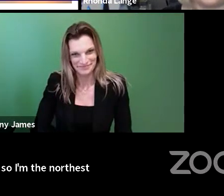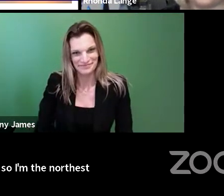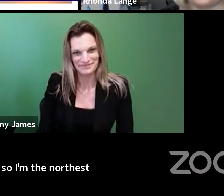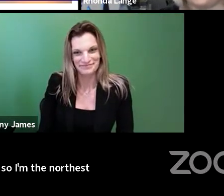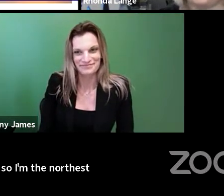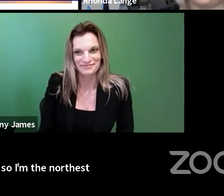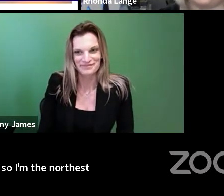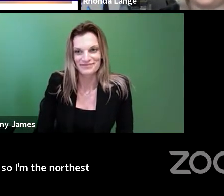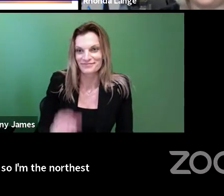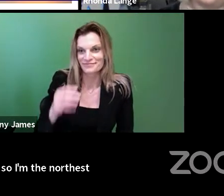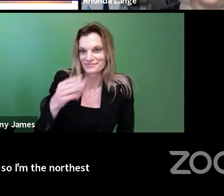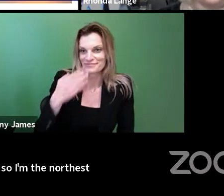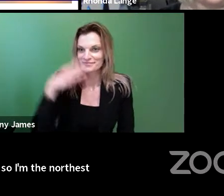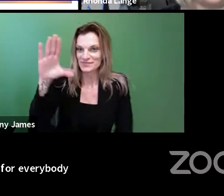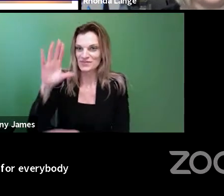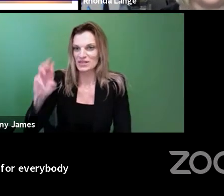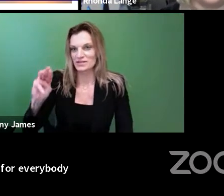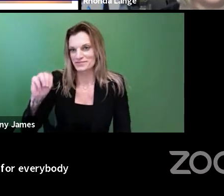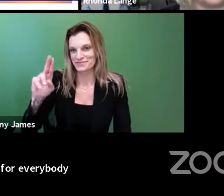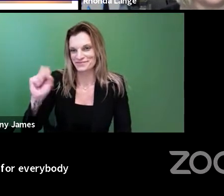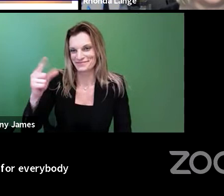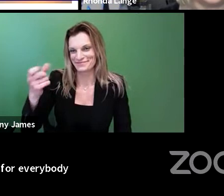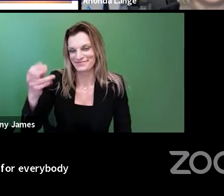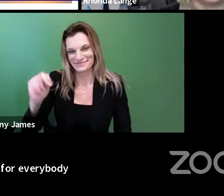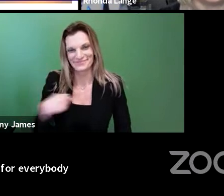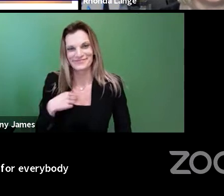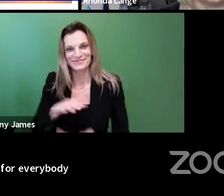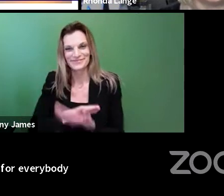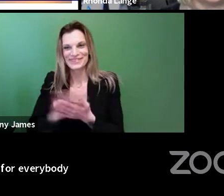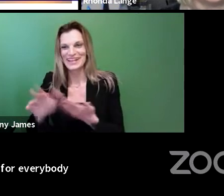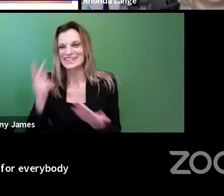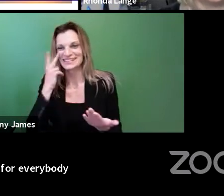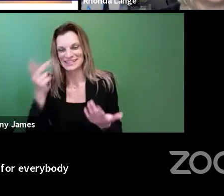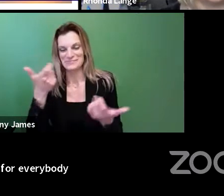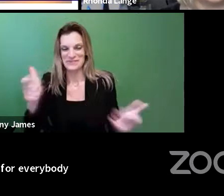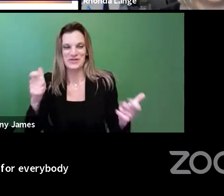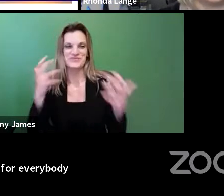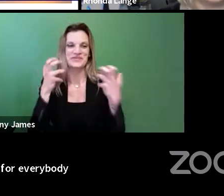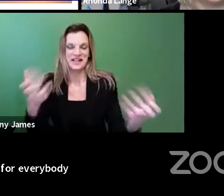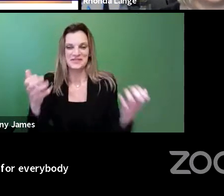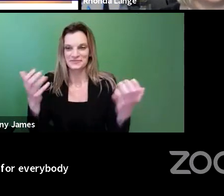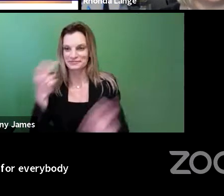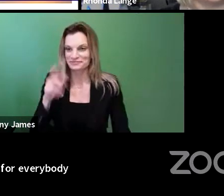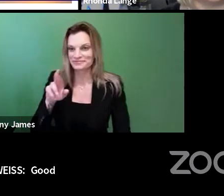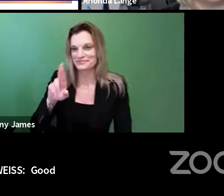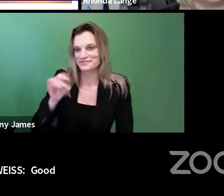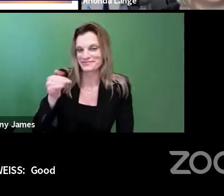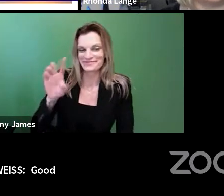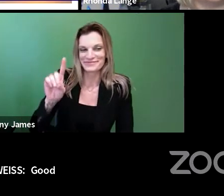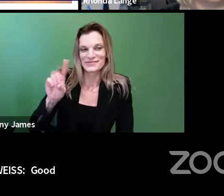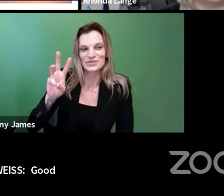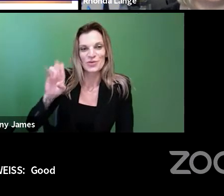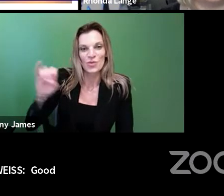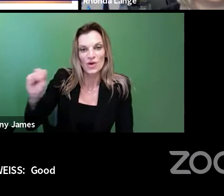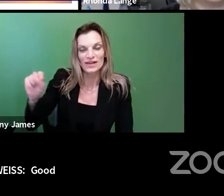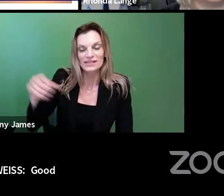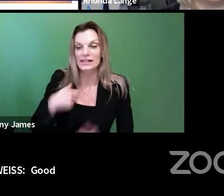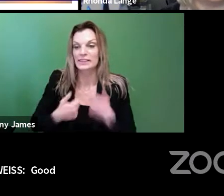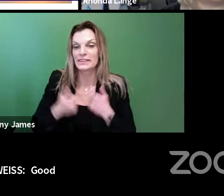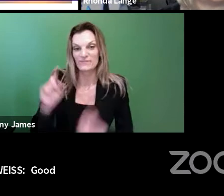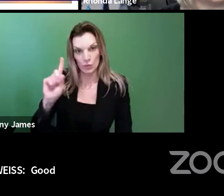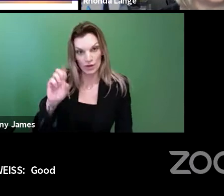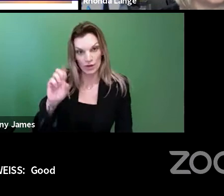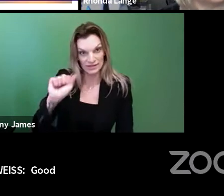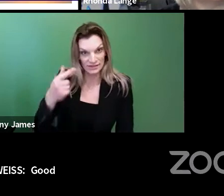Good evening, Muskegon. It's nice to see such a big crowd here tonight. My name is Richard H. Weiss. I live in Saginaw Township